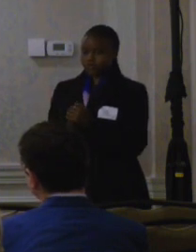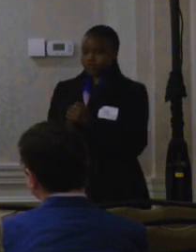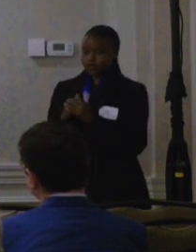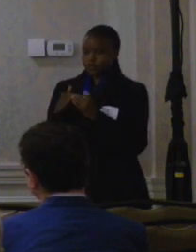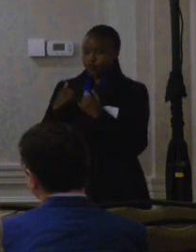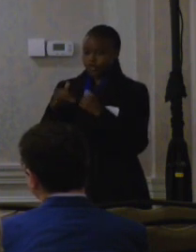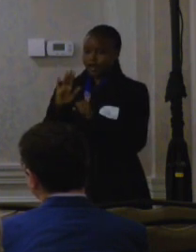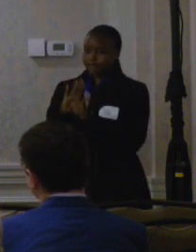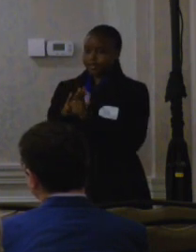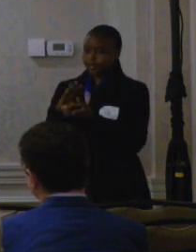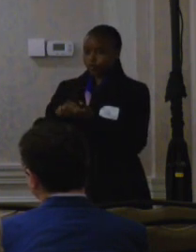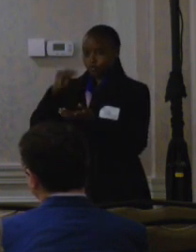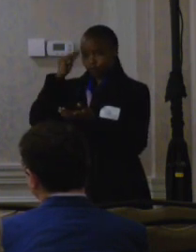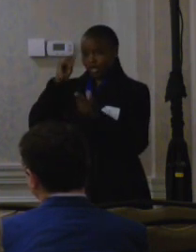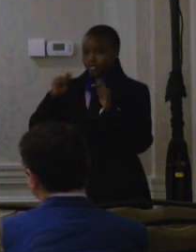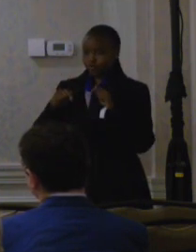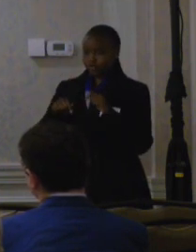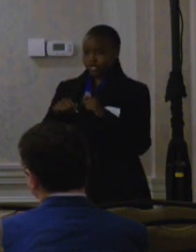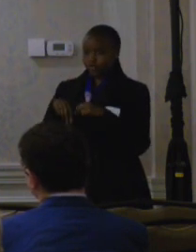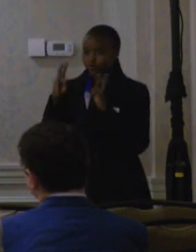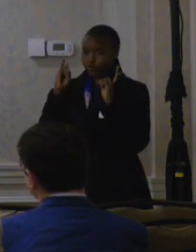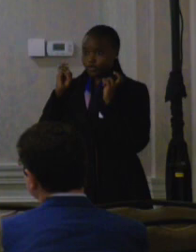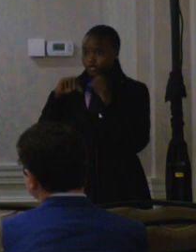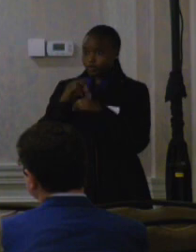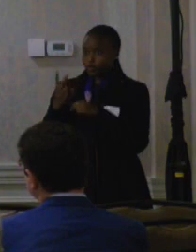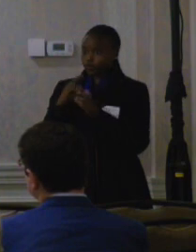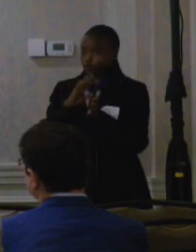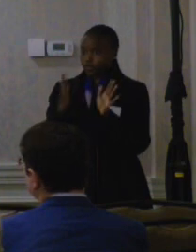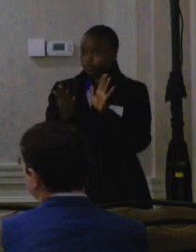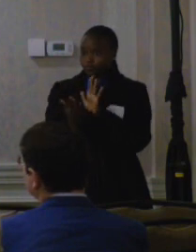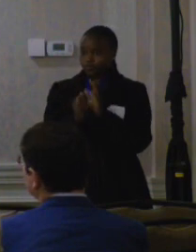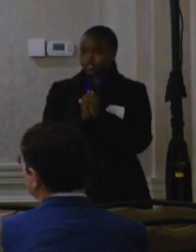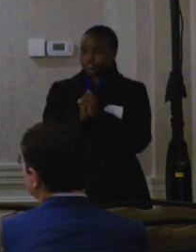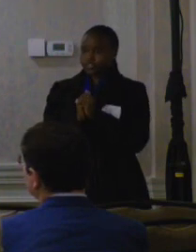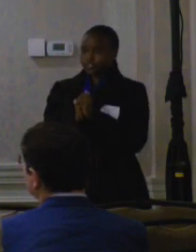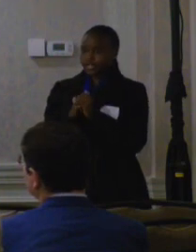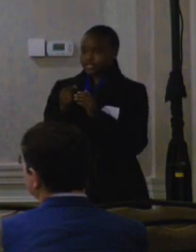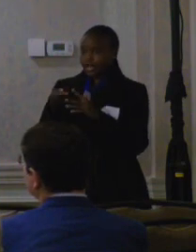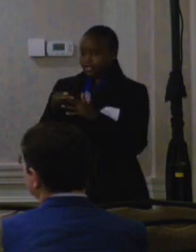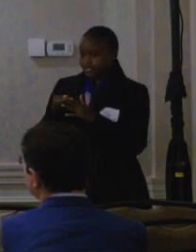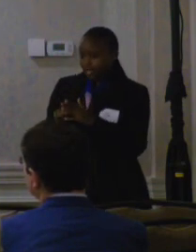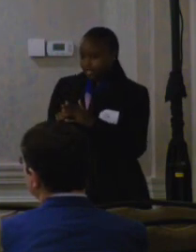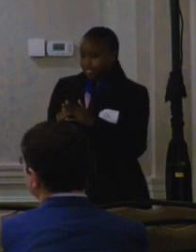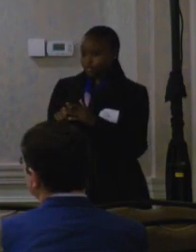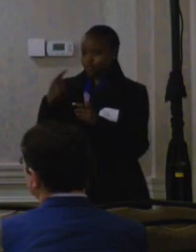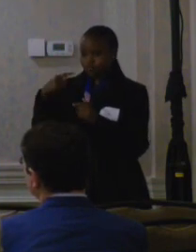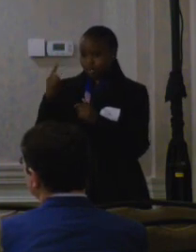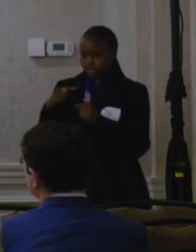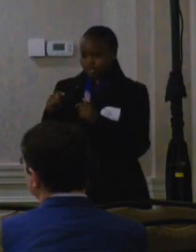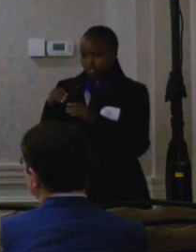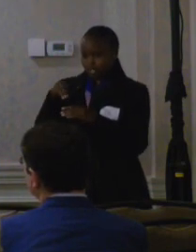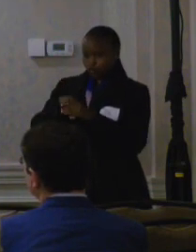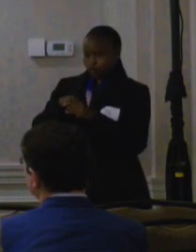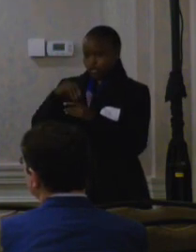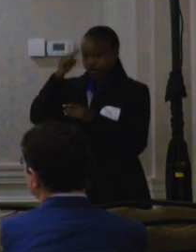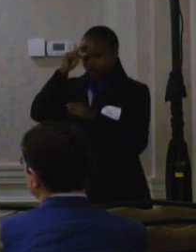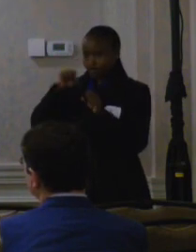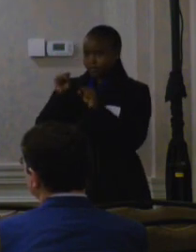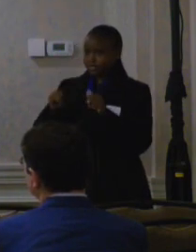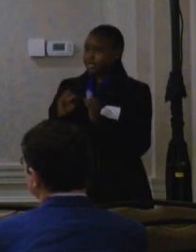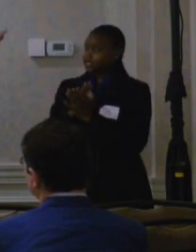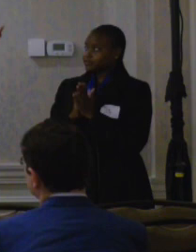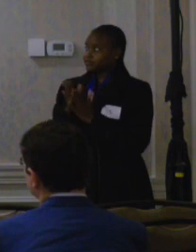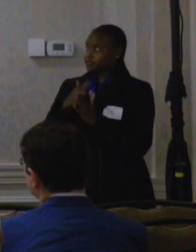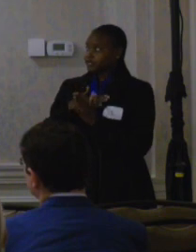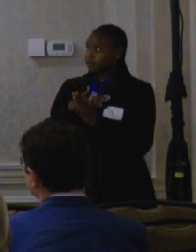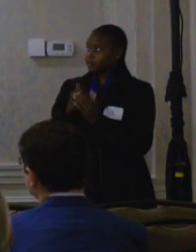lot to learn. Today, we will hear about two approaches that are seeking to get it right, working within government systems that I'm excited about,